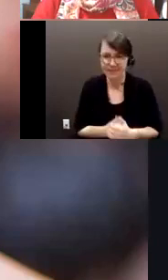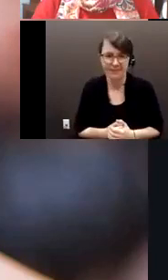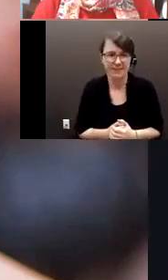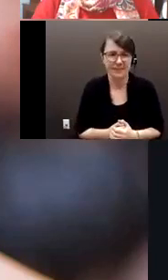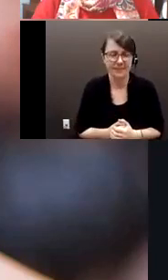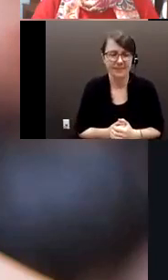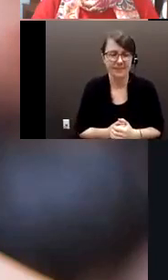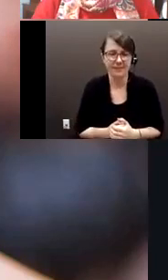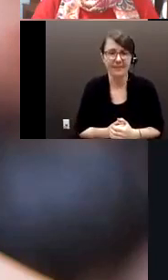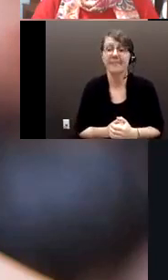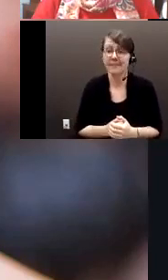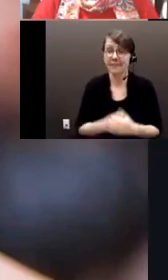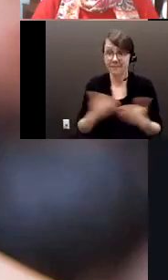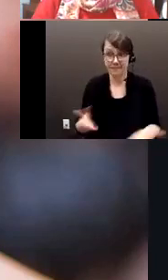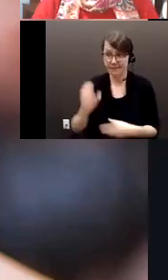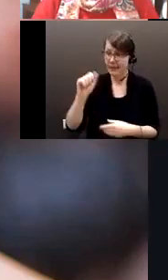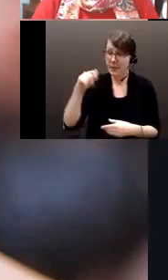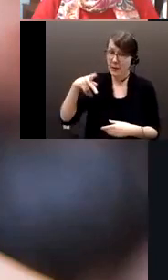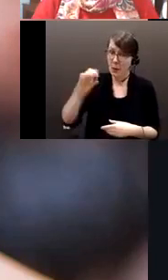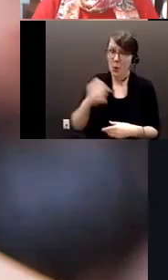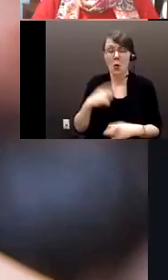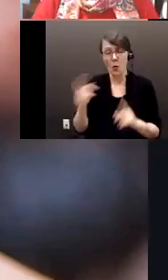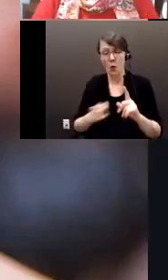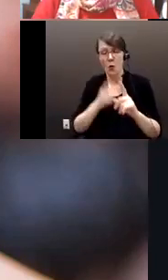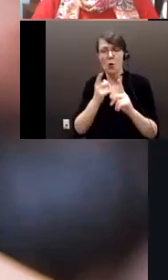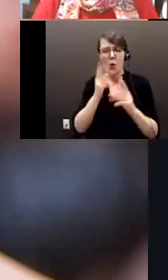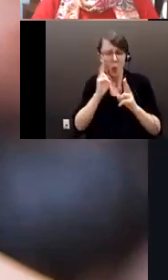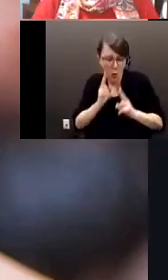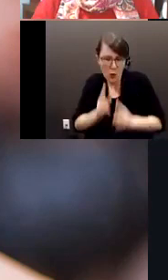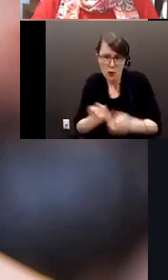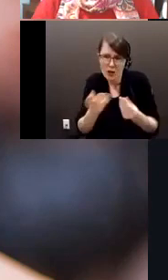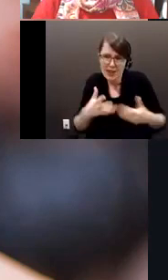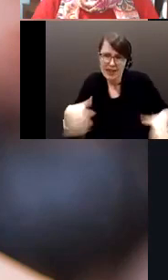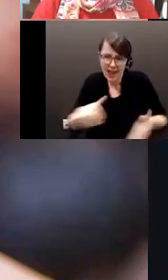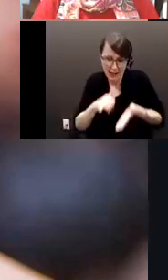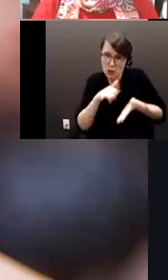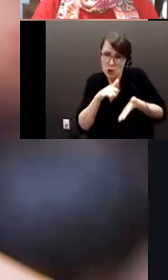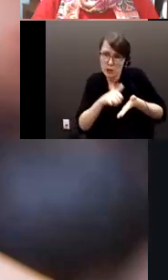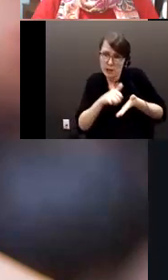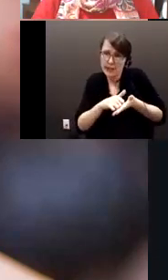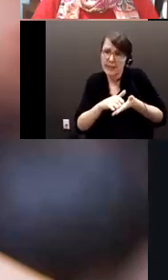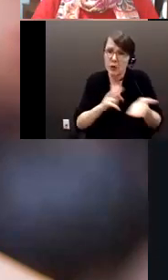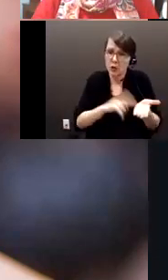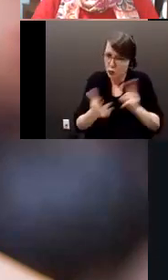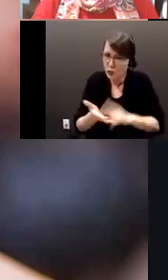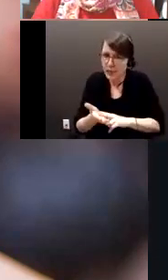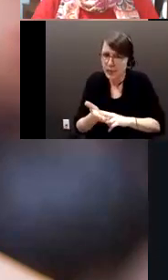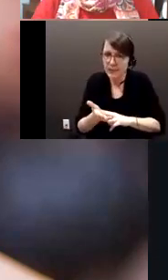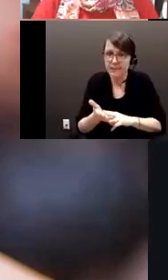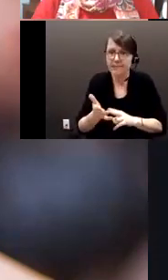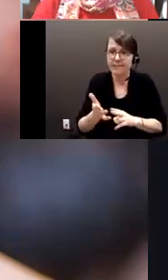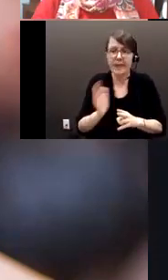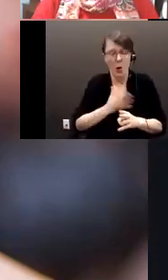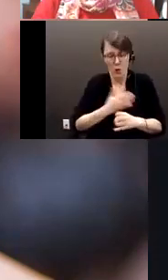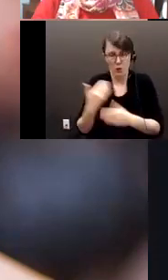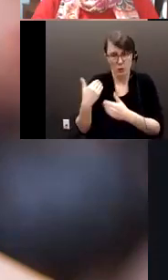EAPO endeavors to honor the land and its treaties by strengthening our relationship and responsibilities to them.